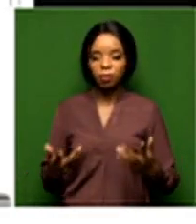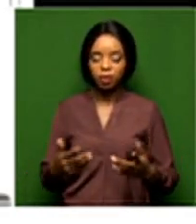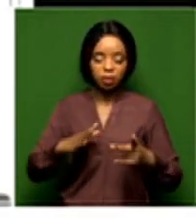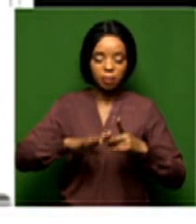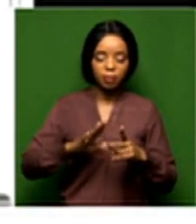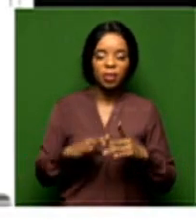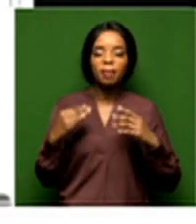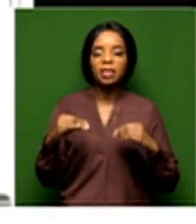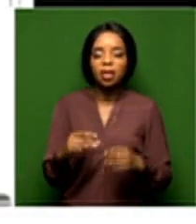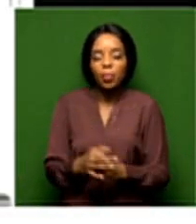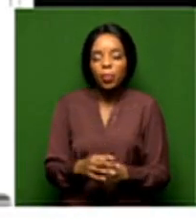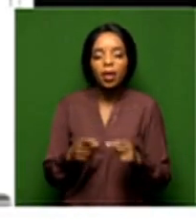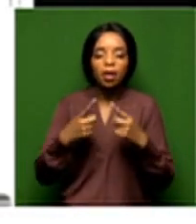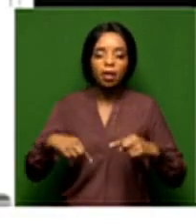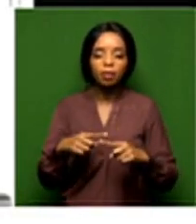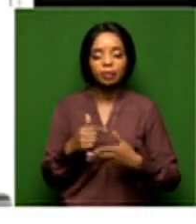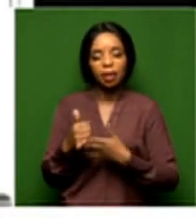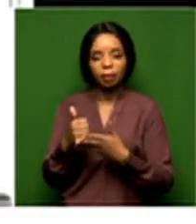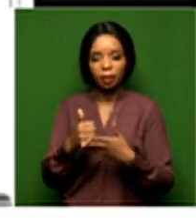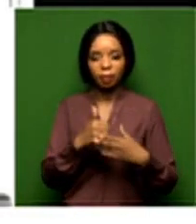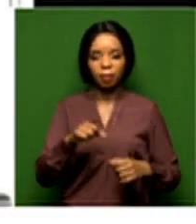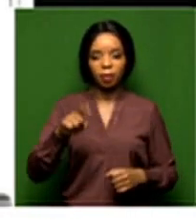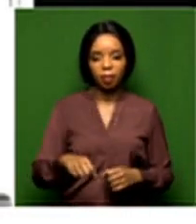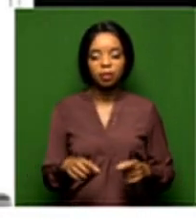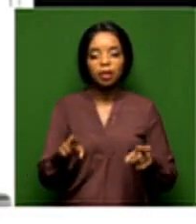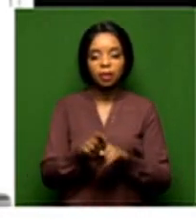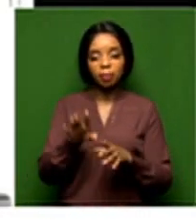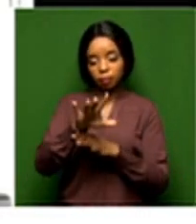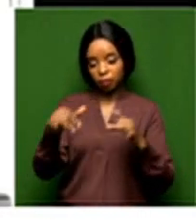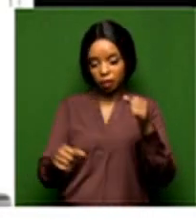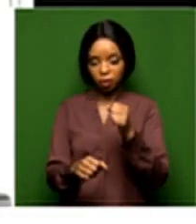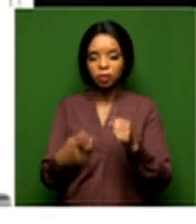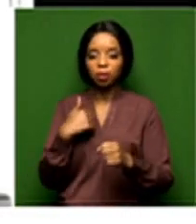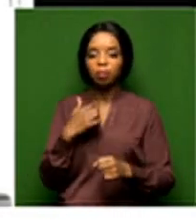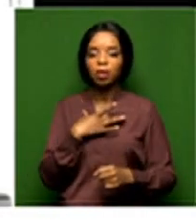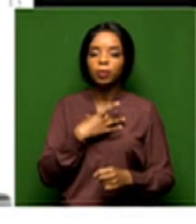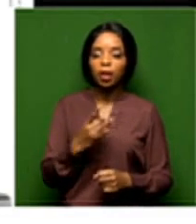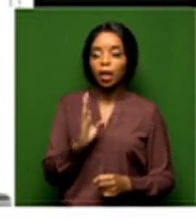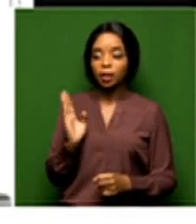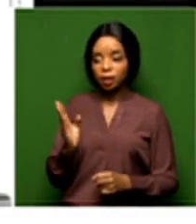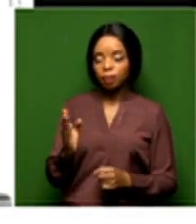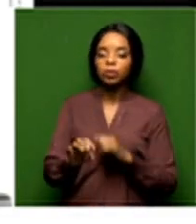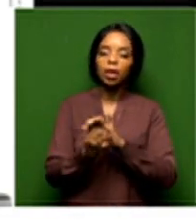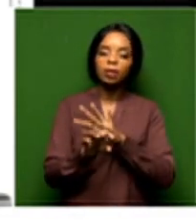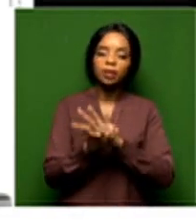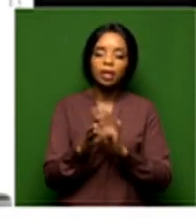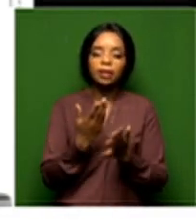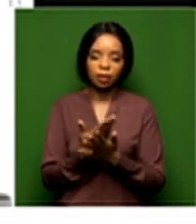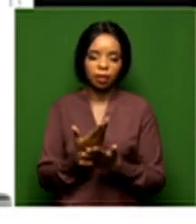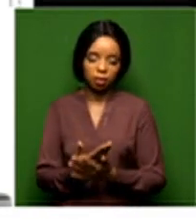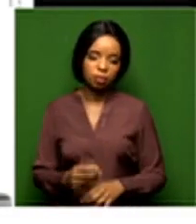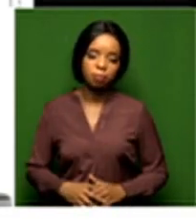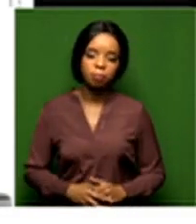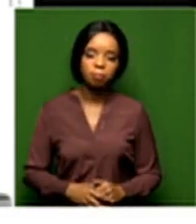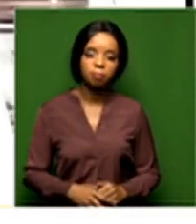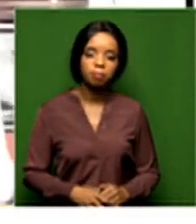SMMEs. And just in closing, I am going to give SMMEs as well a program to advertise. So I'm going to give them digital advertising